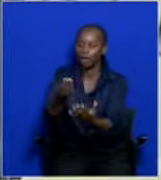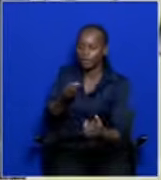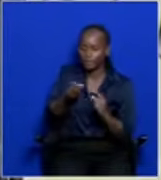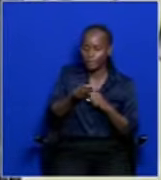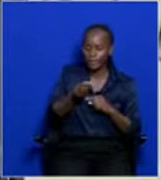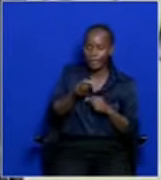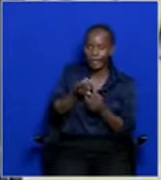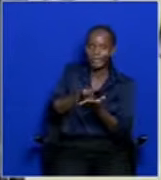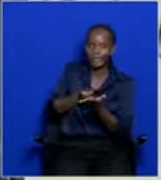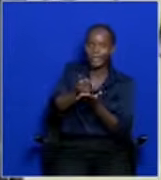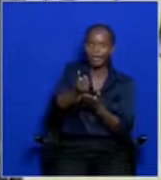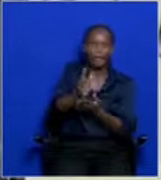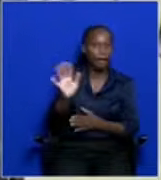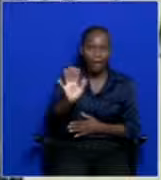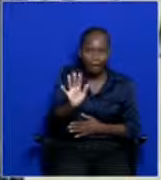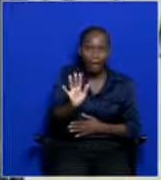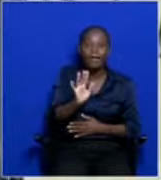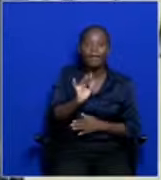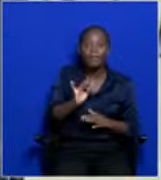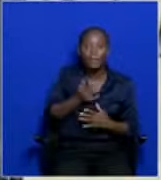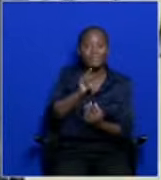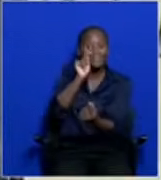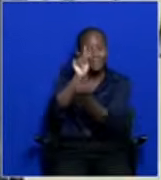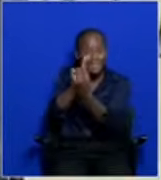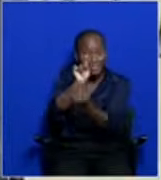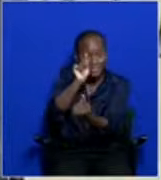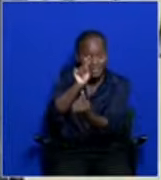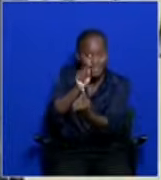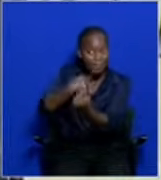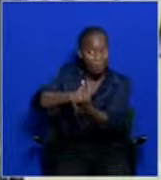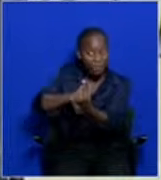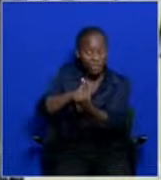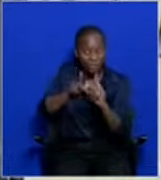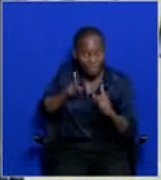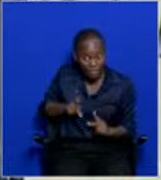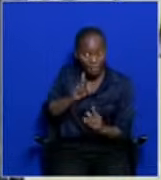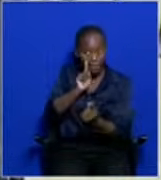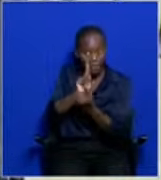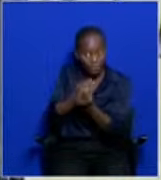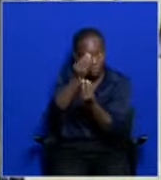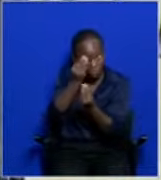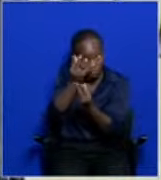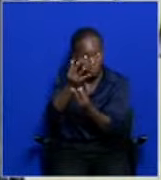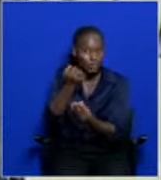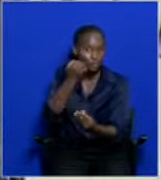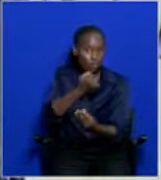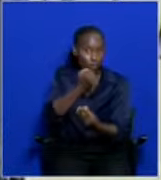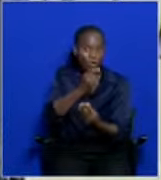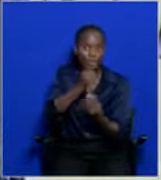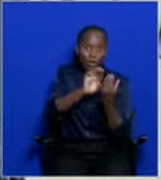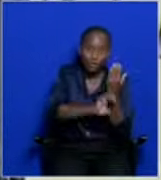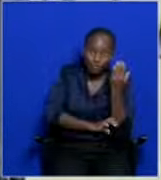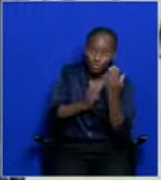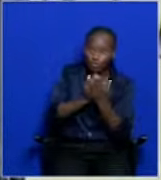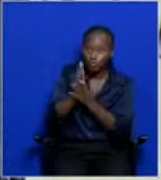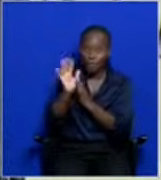him personally and I must inform him about his constitutional rights.